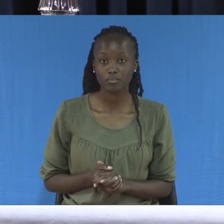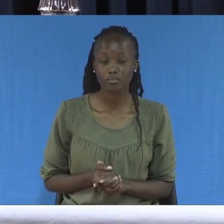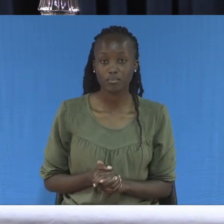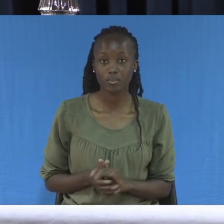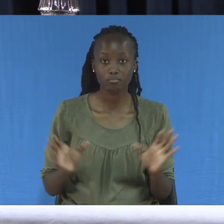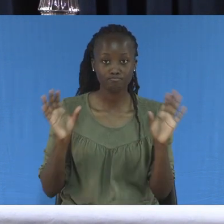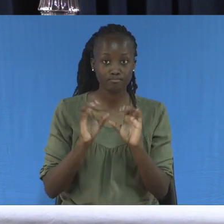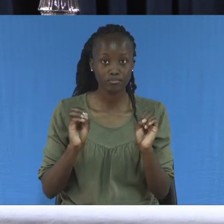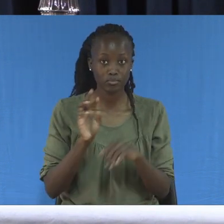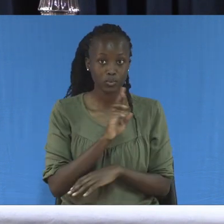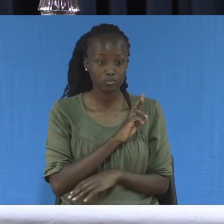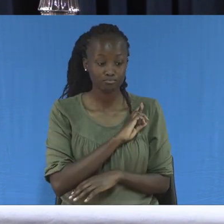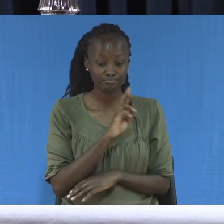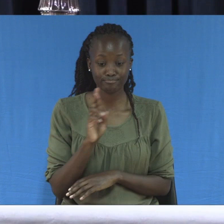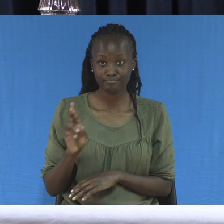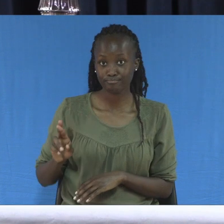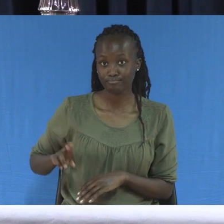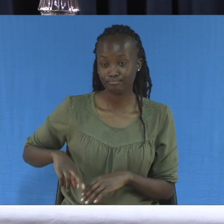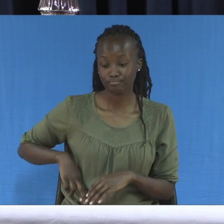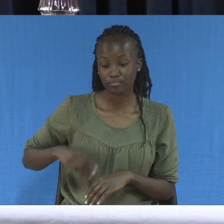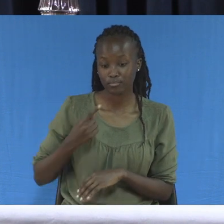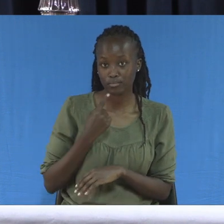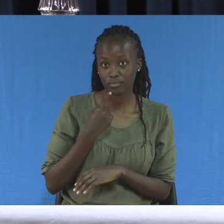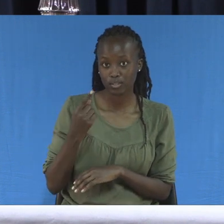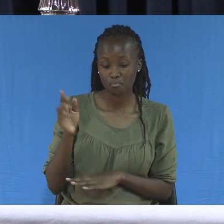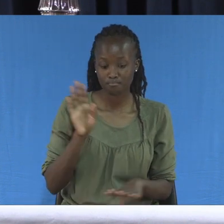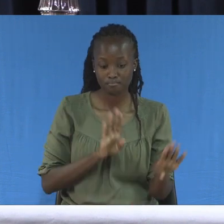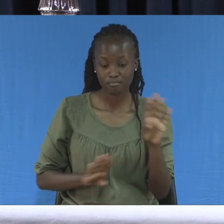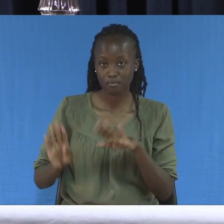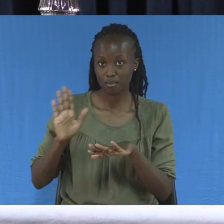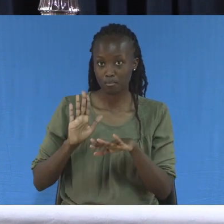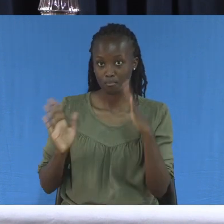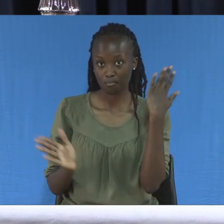whatsoever advocates for immorality.